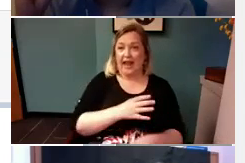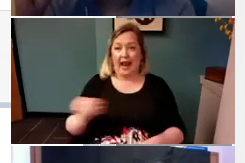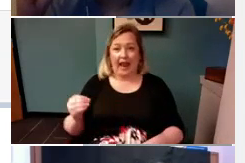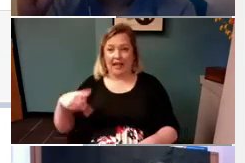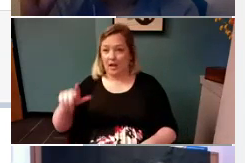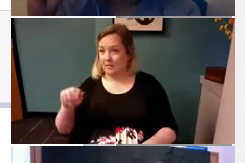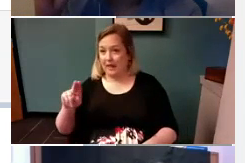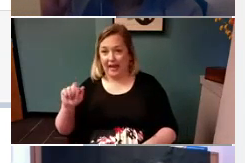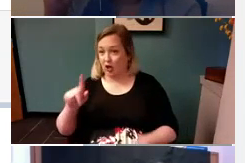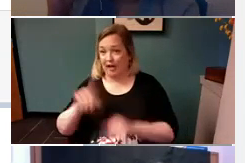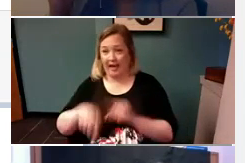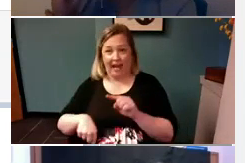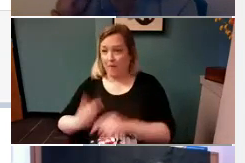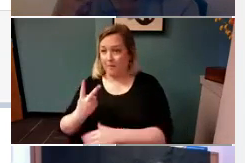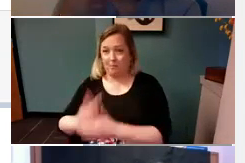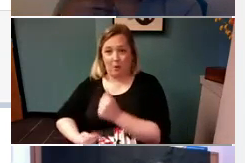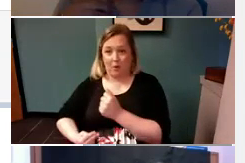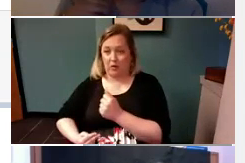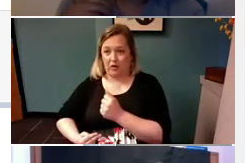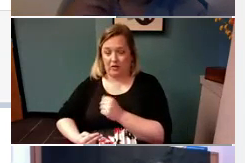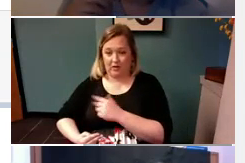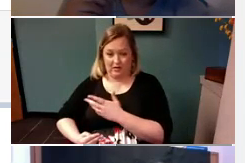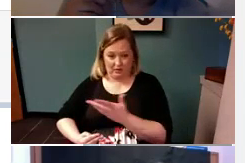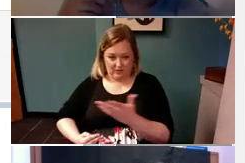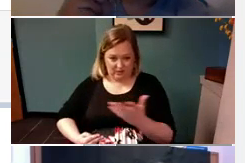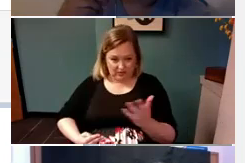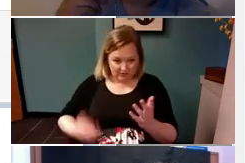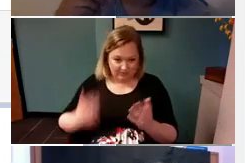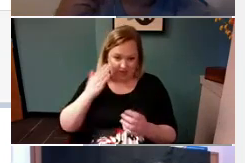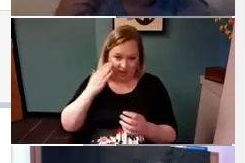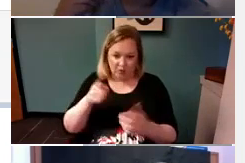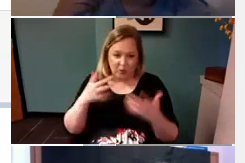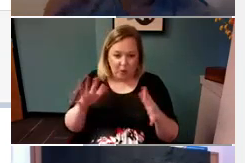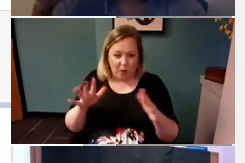I understand that you guys already understood the question that I was trying to ask,